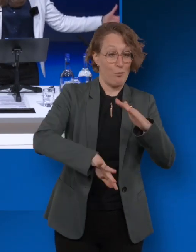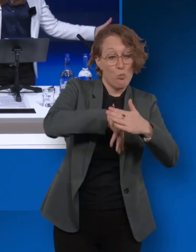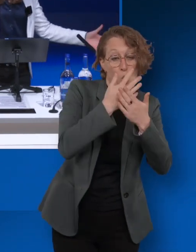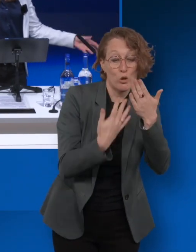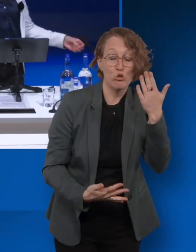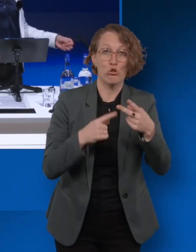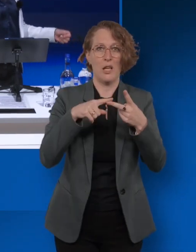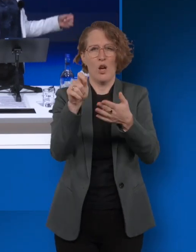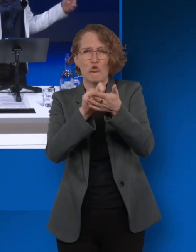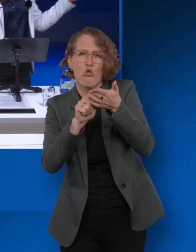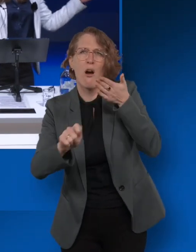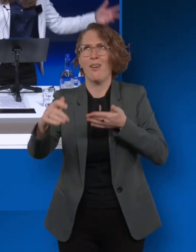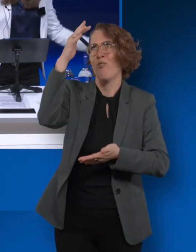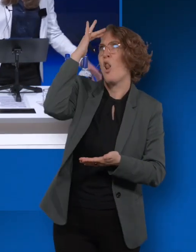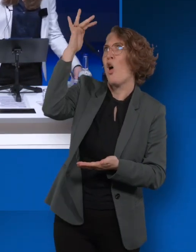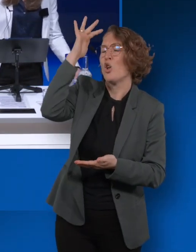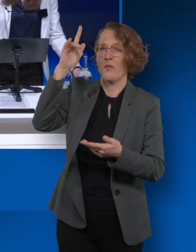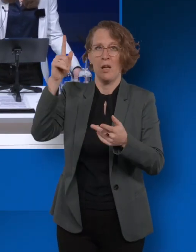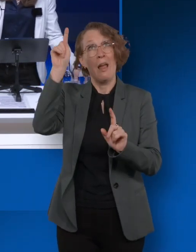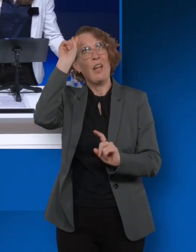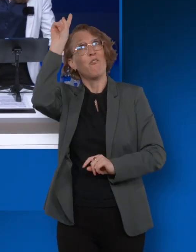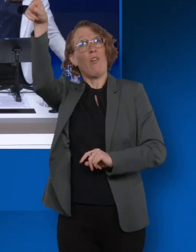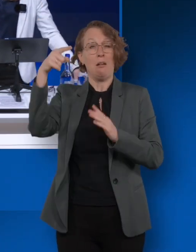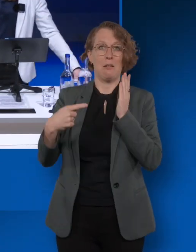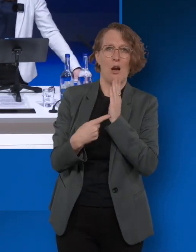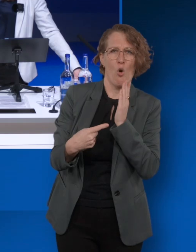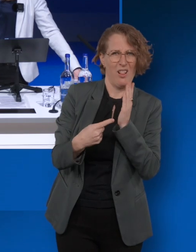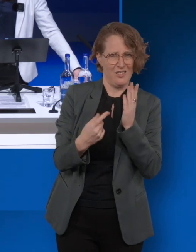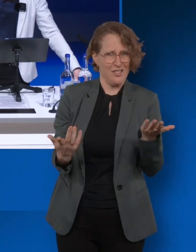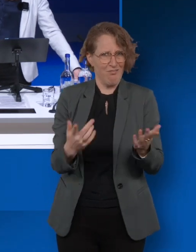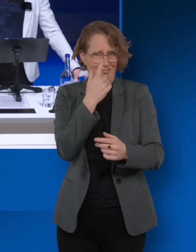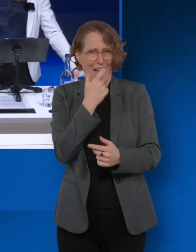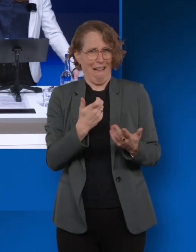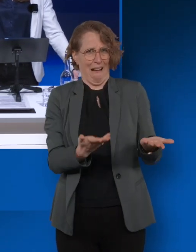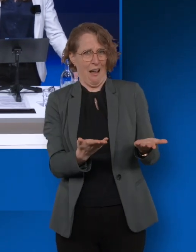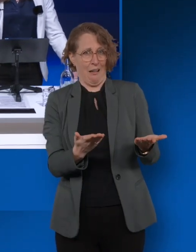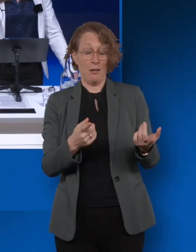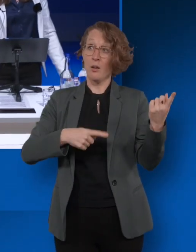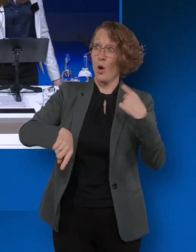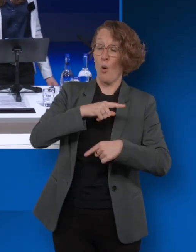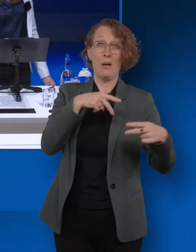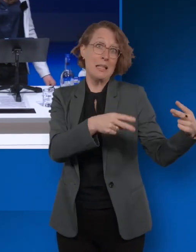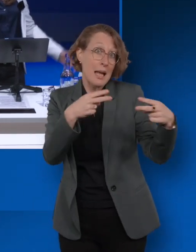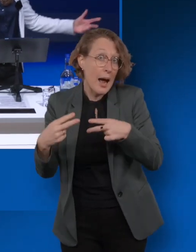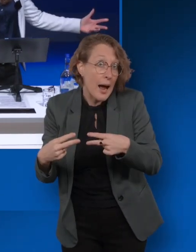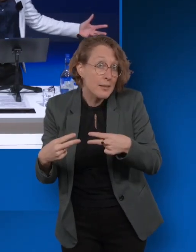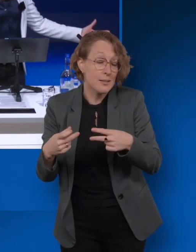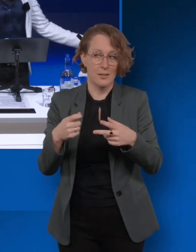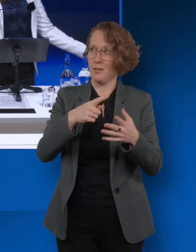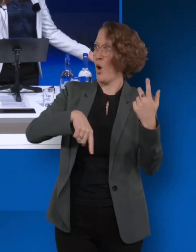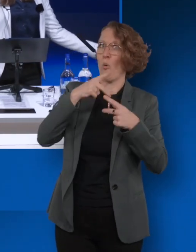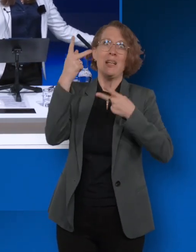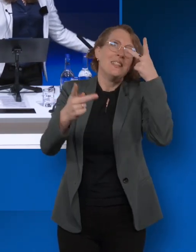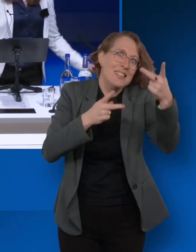write philosophy and invent technology. We dance, we